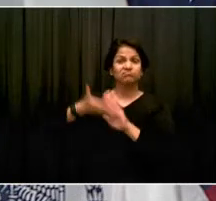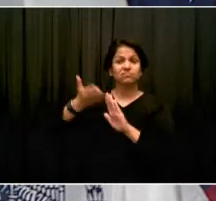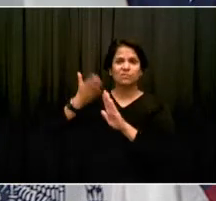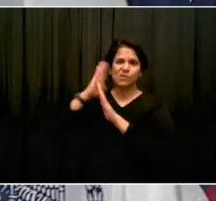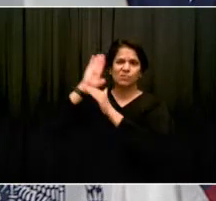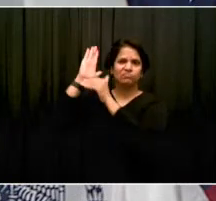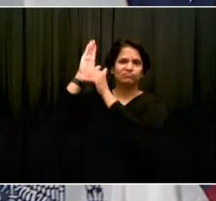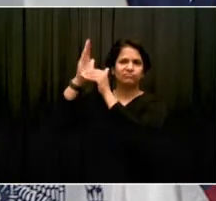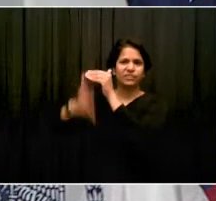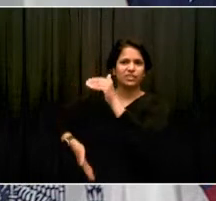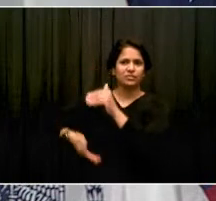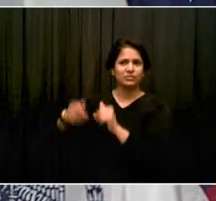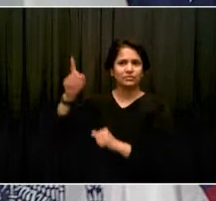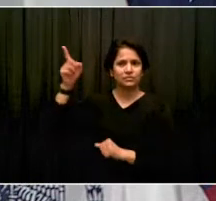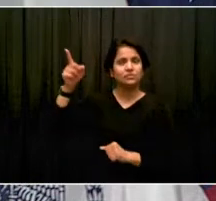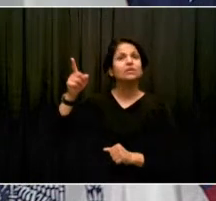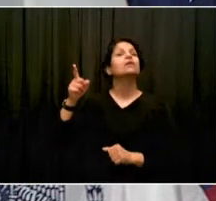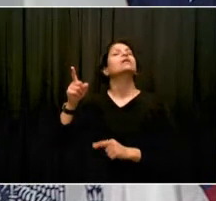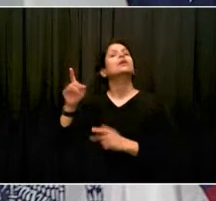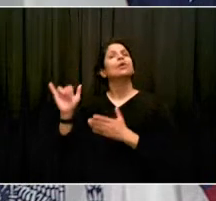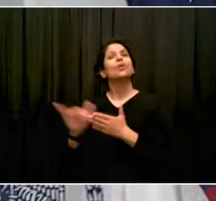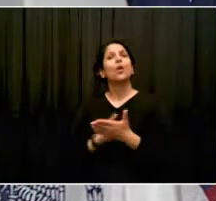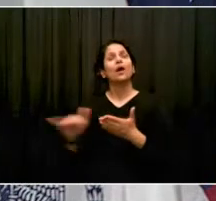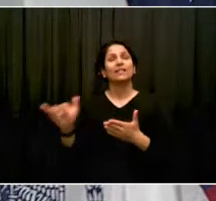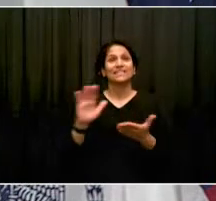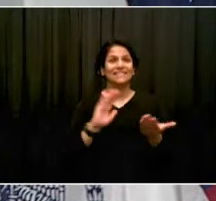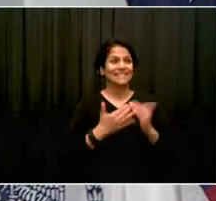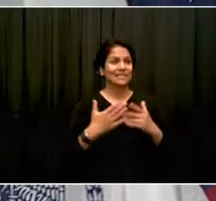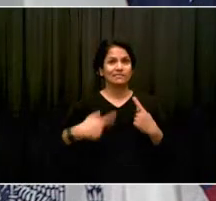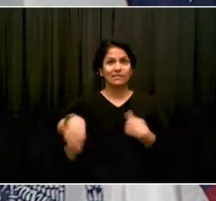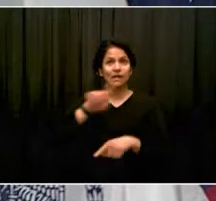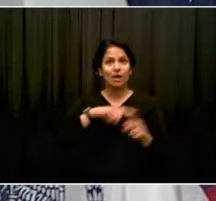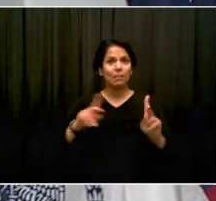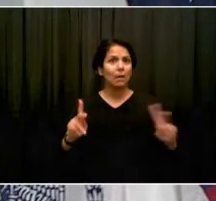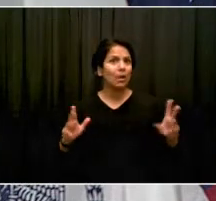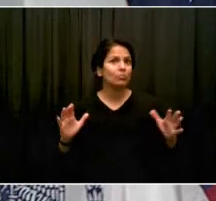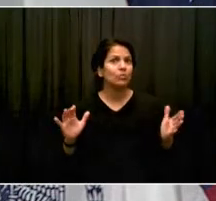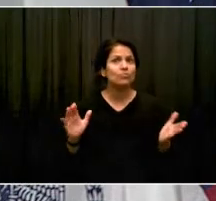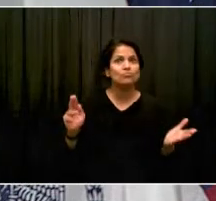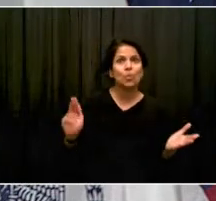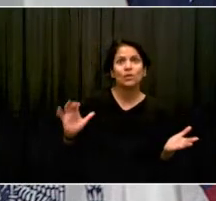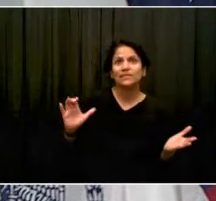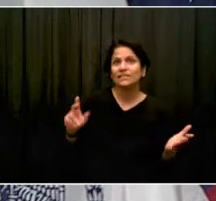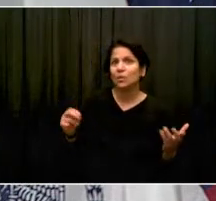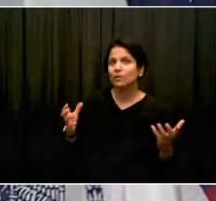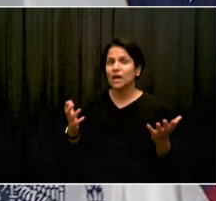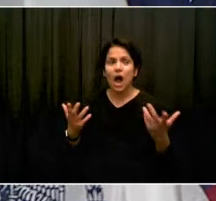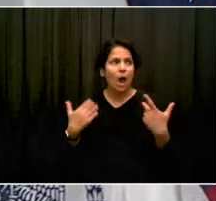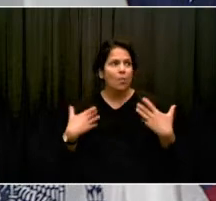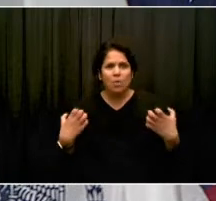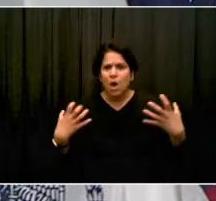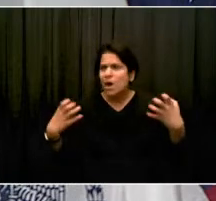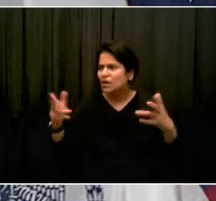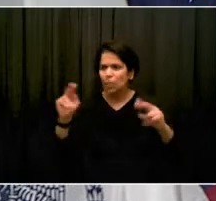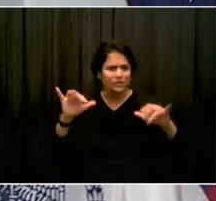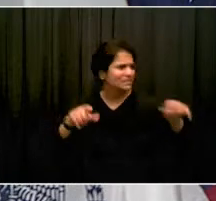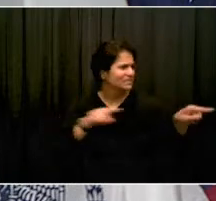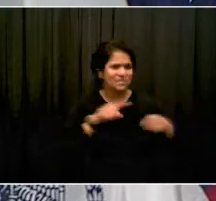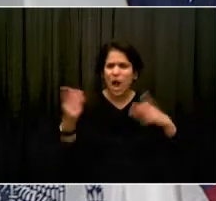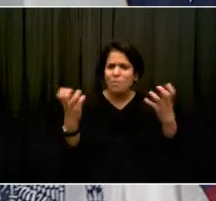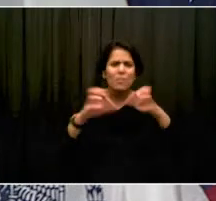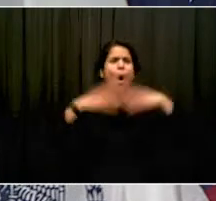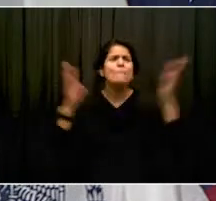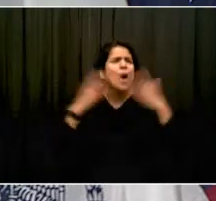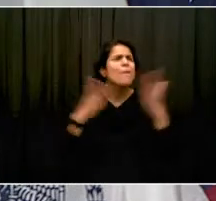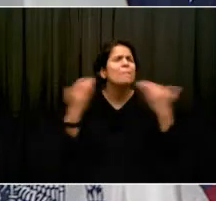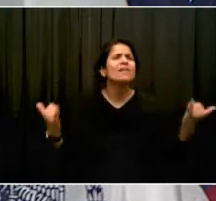makes sense. It made sense to our healthcare team. The data, the science speak to it. The number of vaccinations speak to it. I think the people